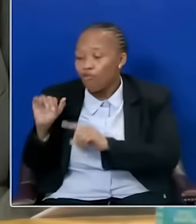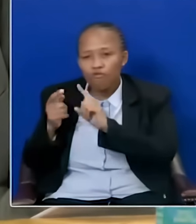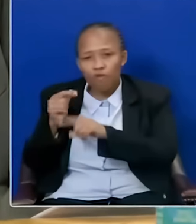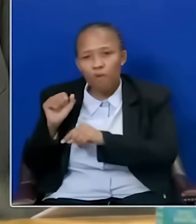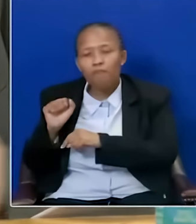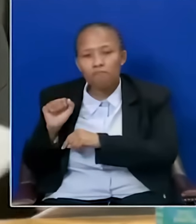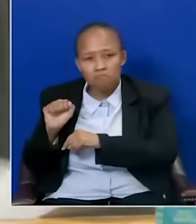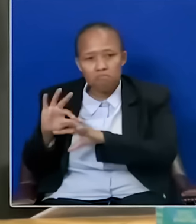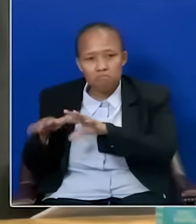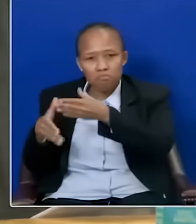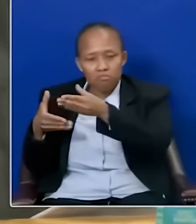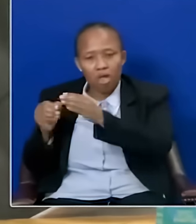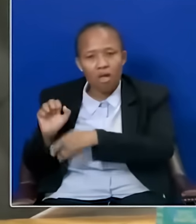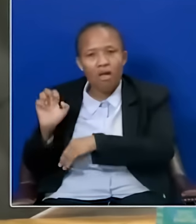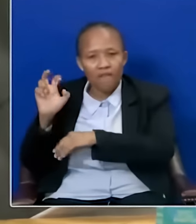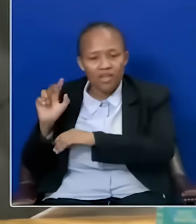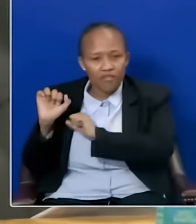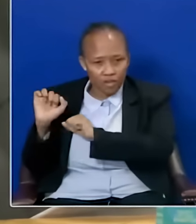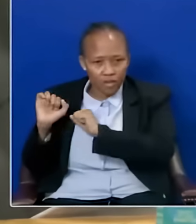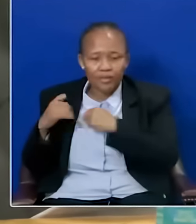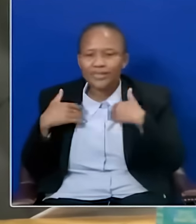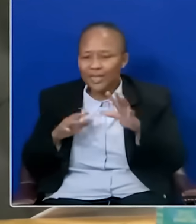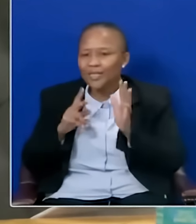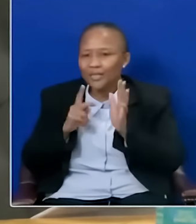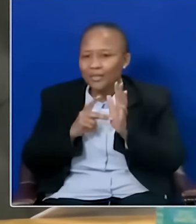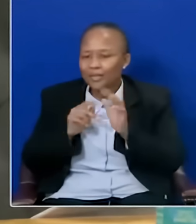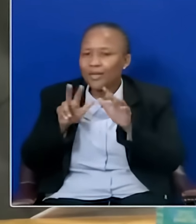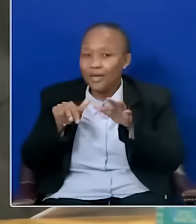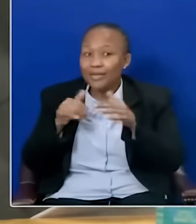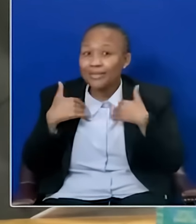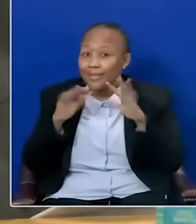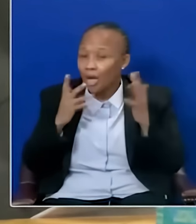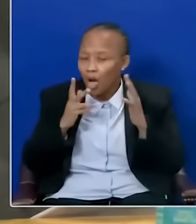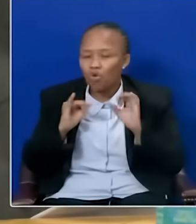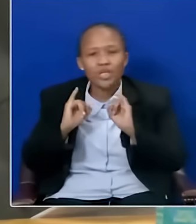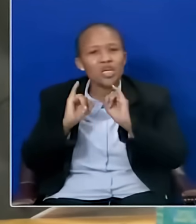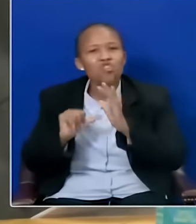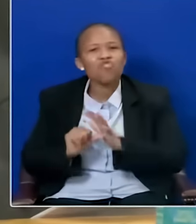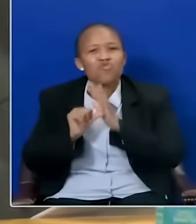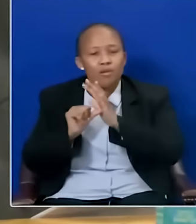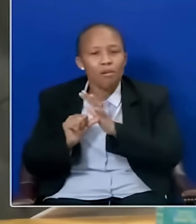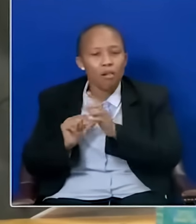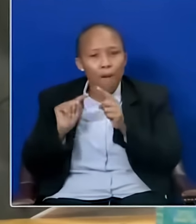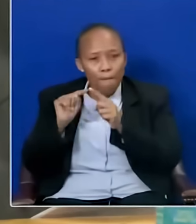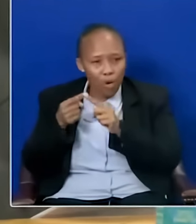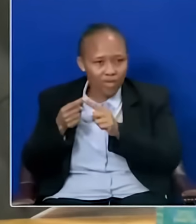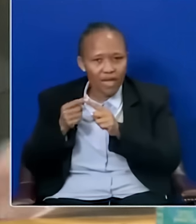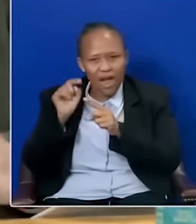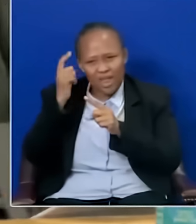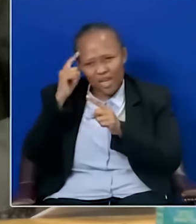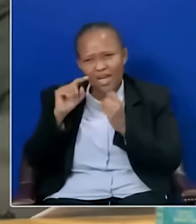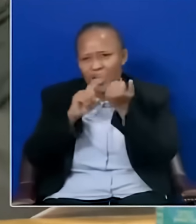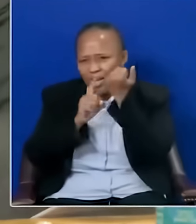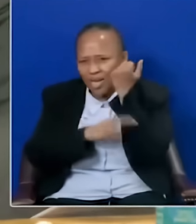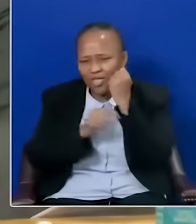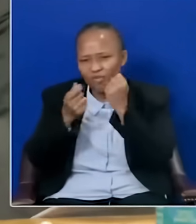Starts on page 18, but it seems to me that the critical point is the last few sentences of that paragraph, where